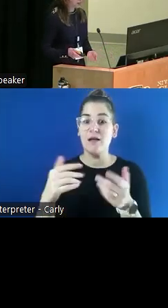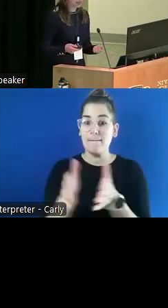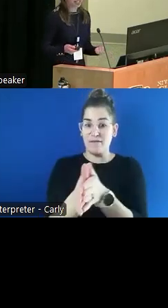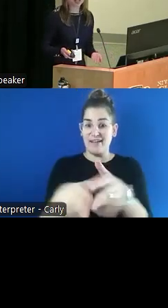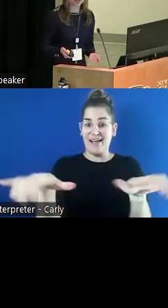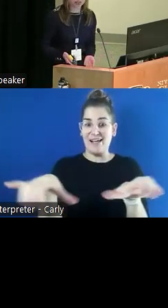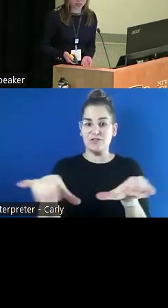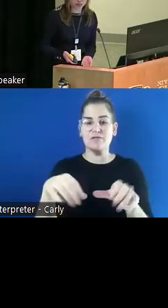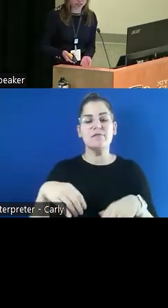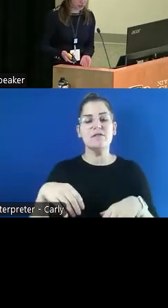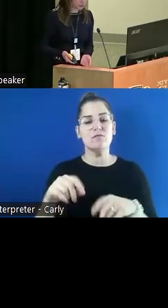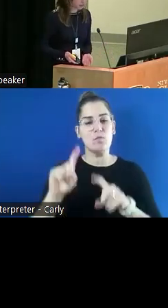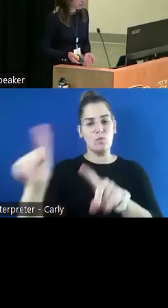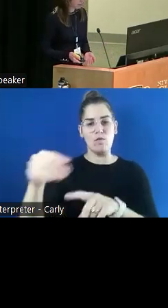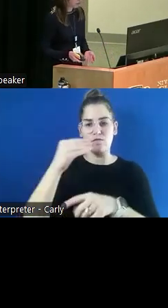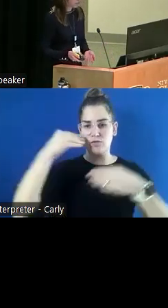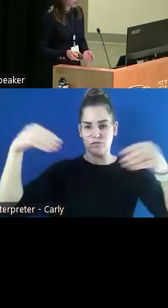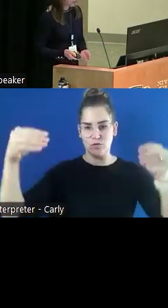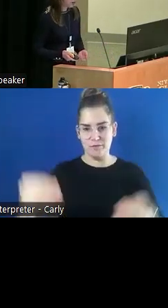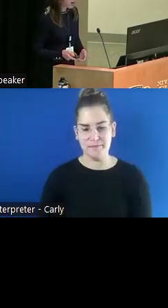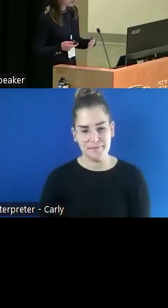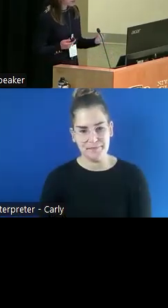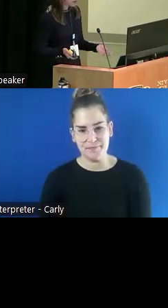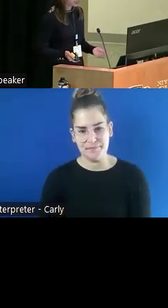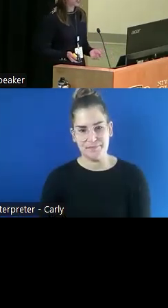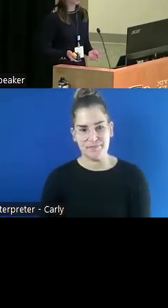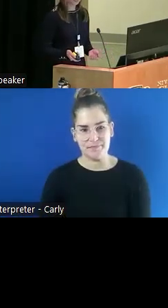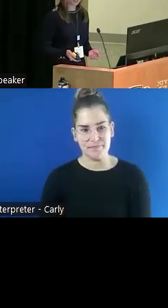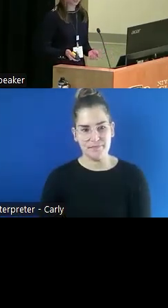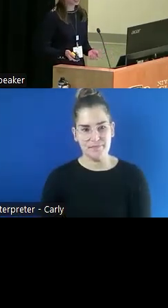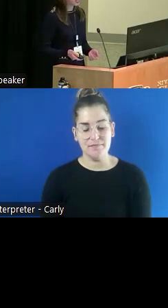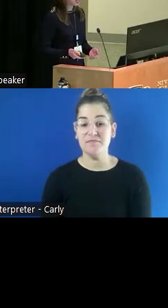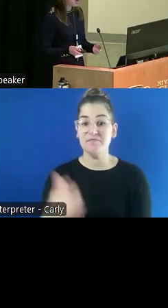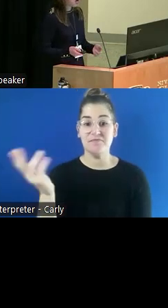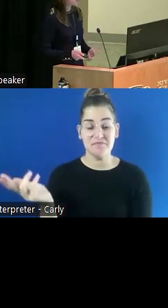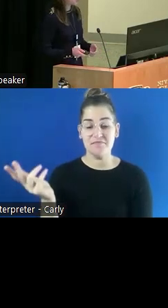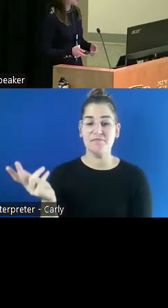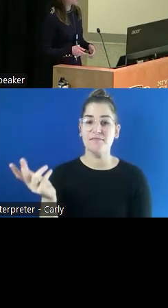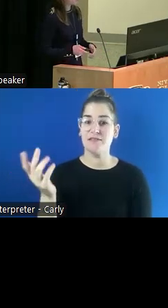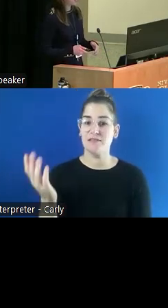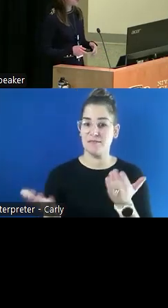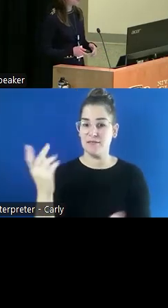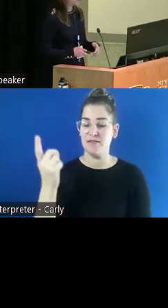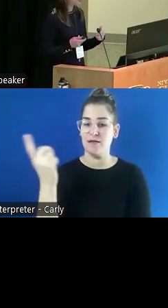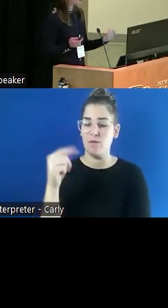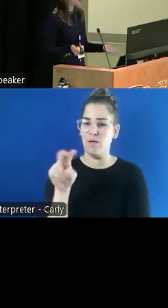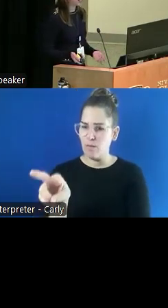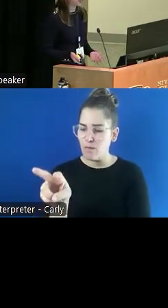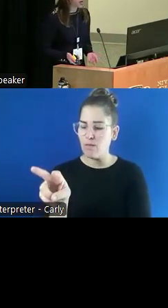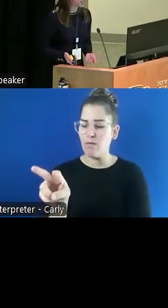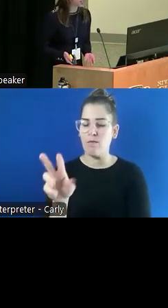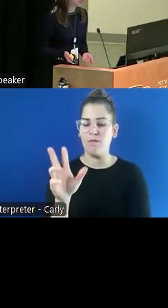of completing a grocery store trip. Perhaps someone is registering how much they normally